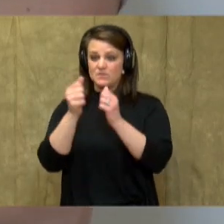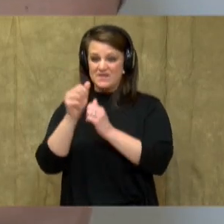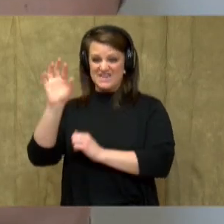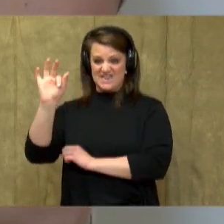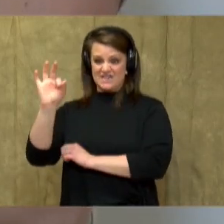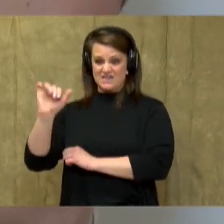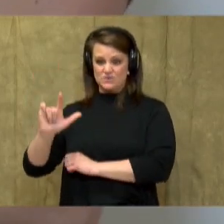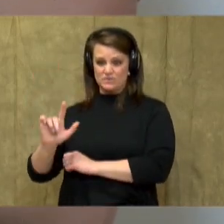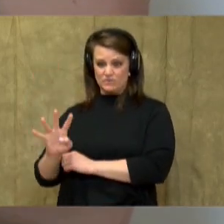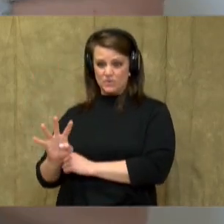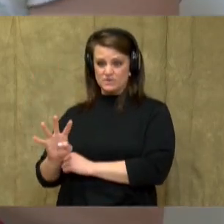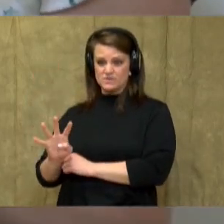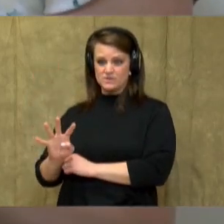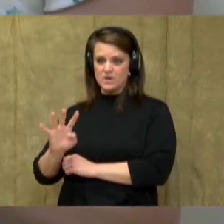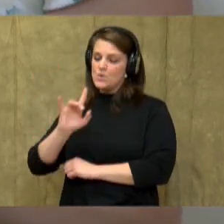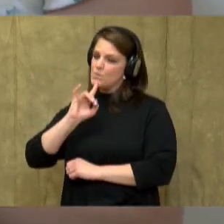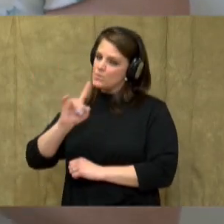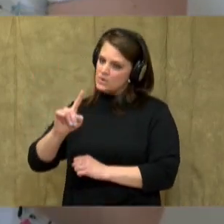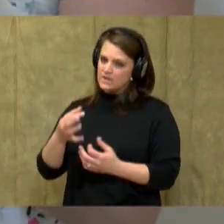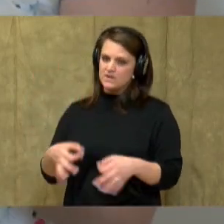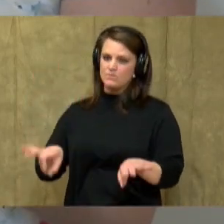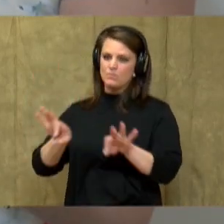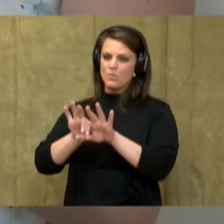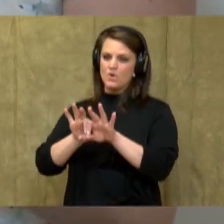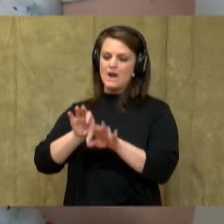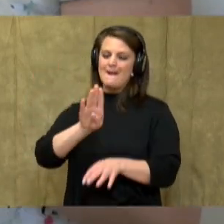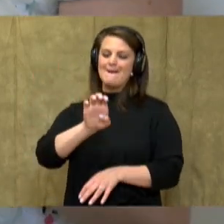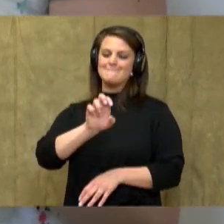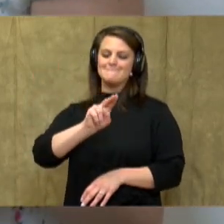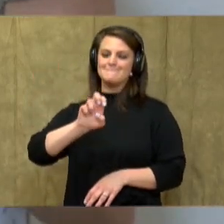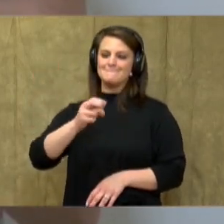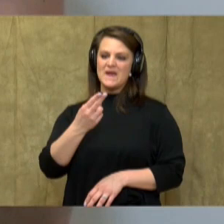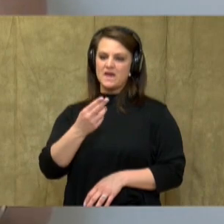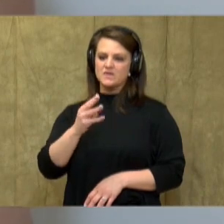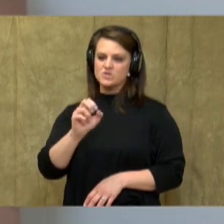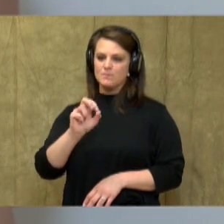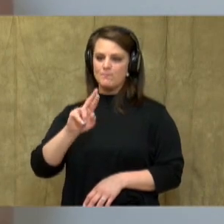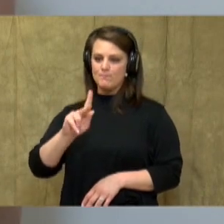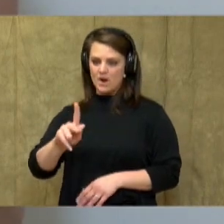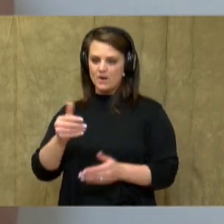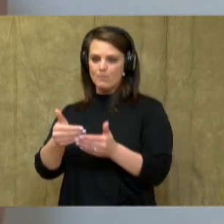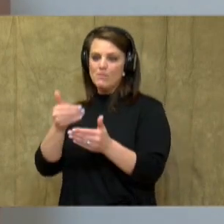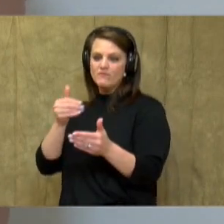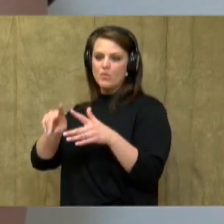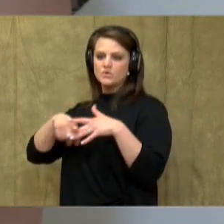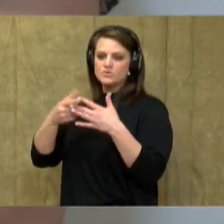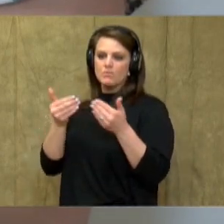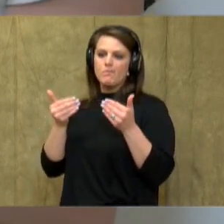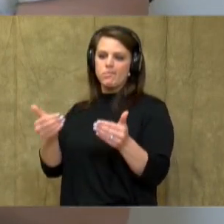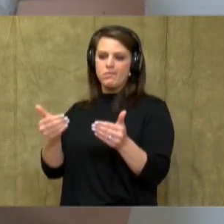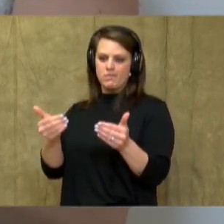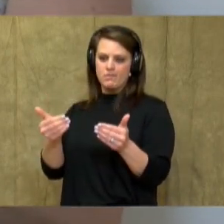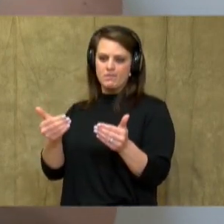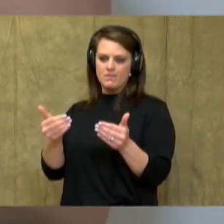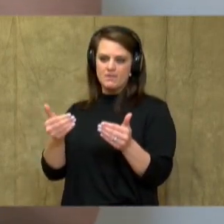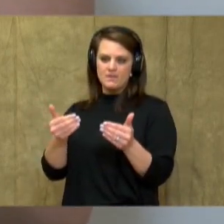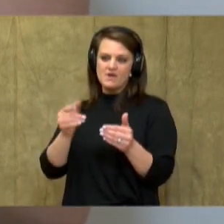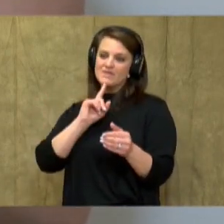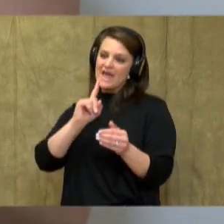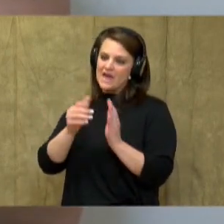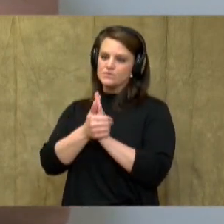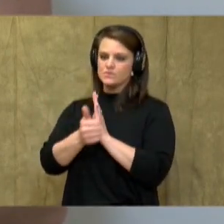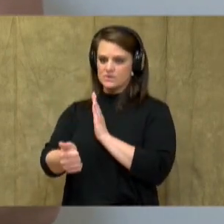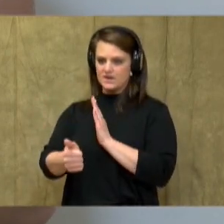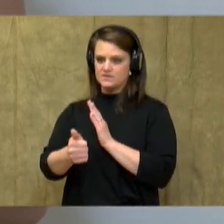19 24ths. So it's really great to benchmark and estimate before you move on with the actual